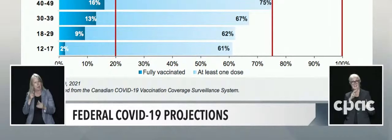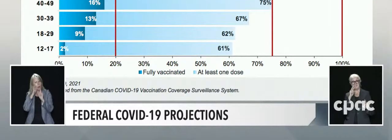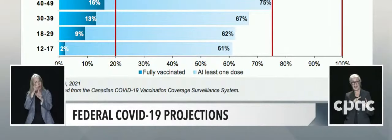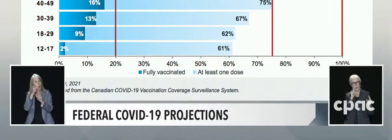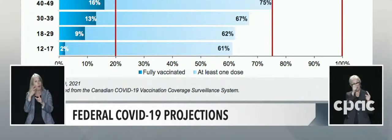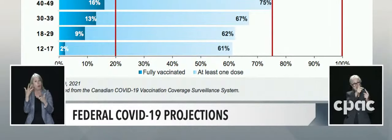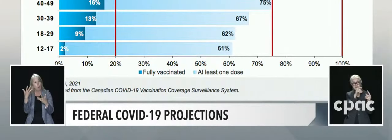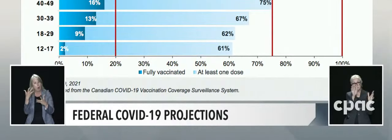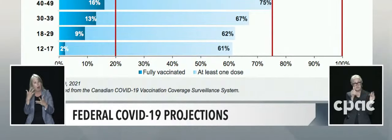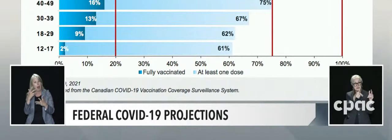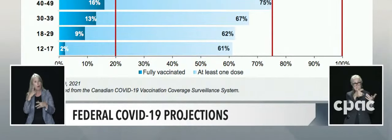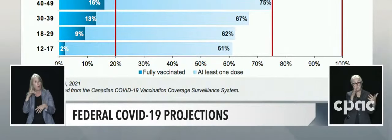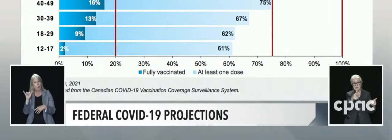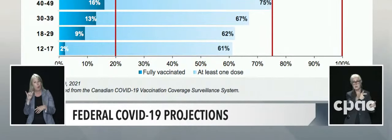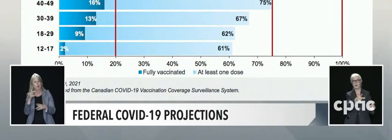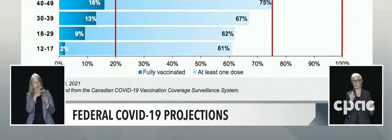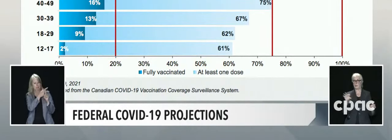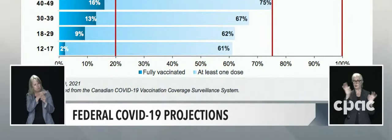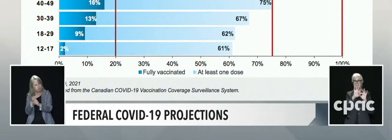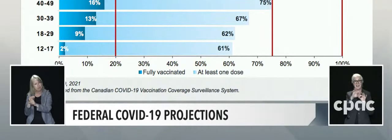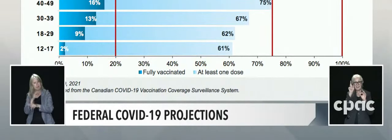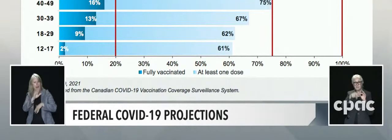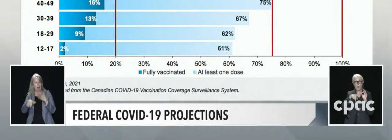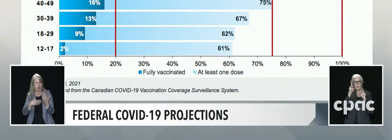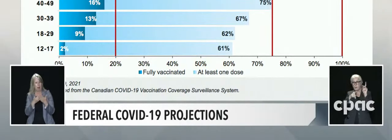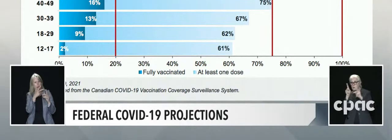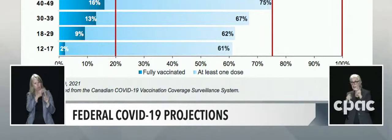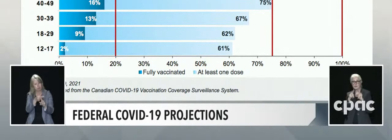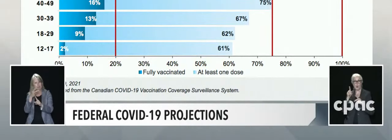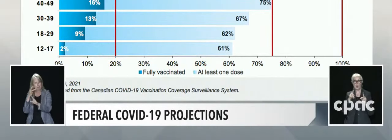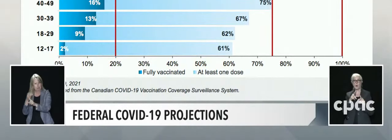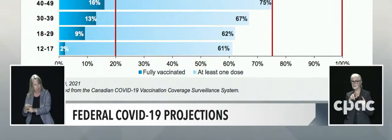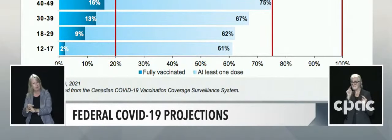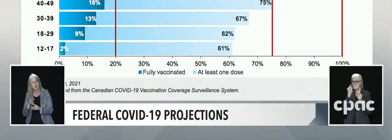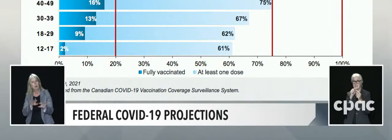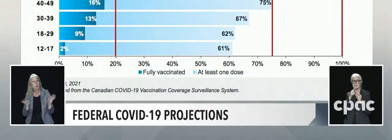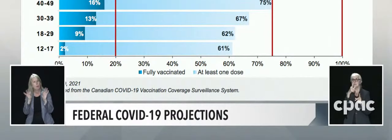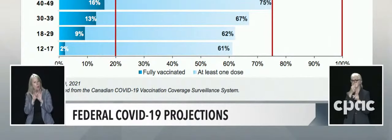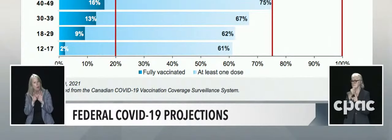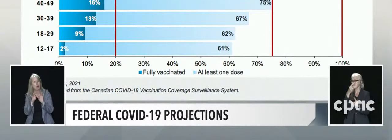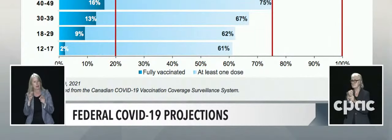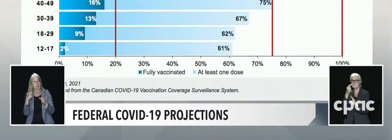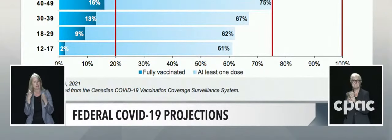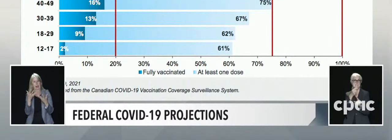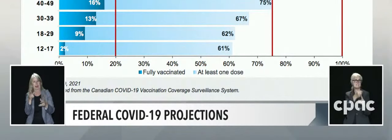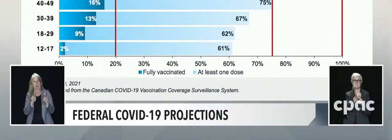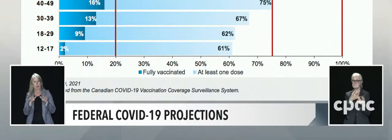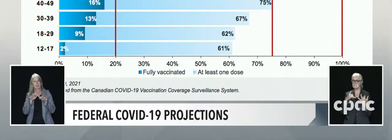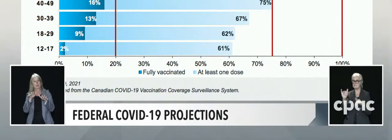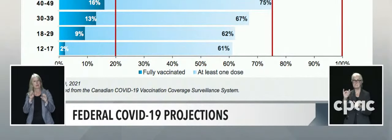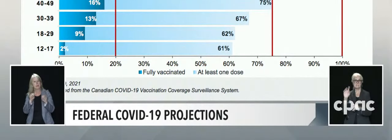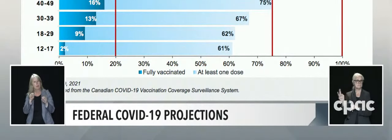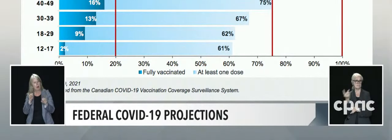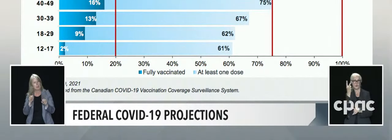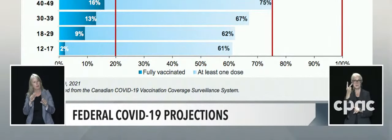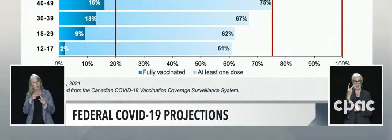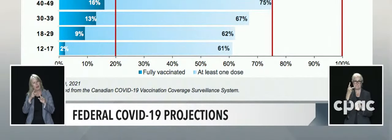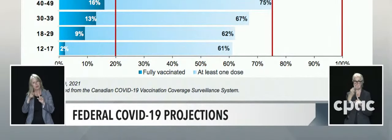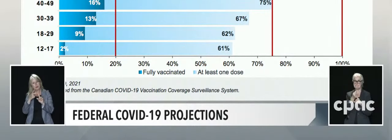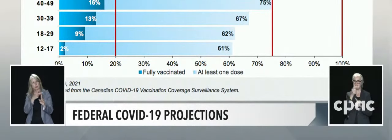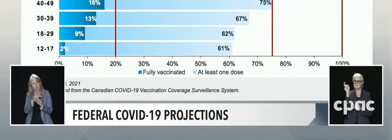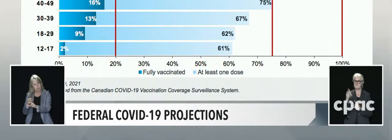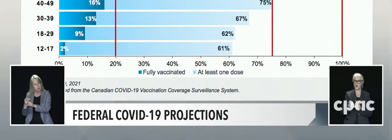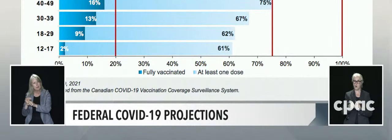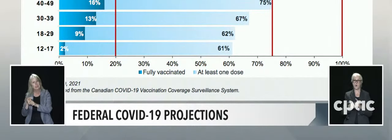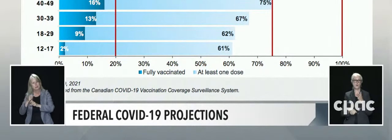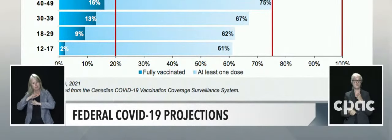vaccine coverage. It's important to get as many people fully vaccinated as possible to provide strong protection against